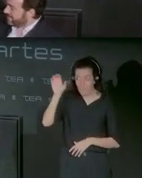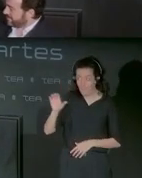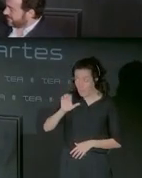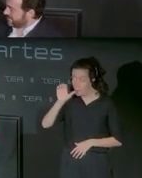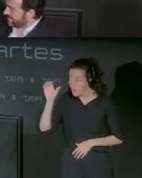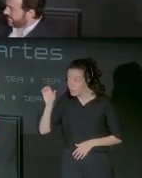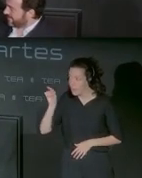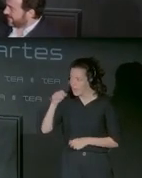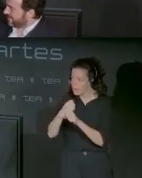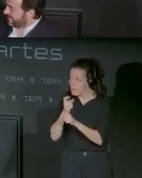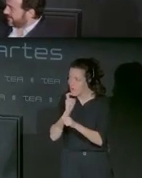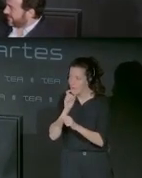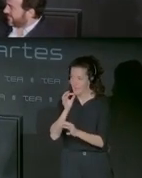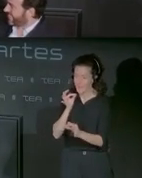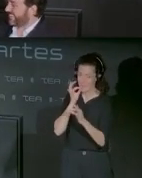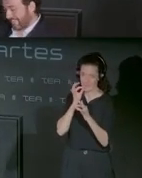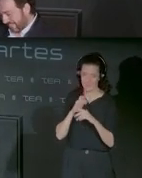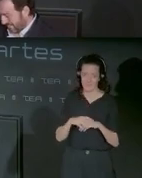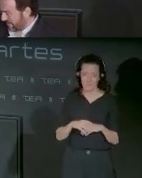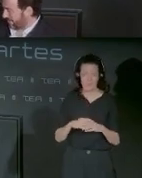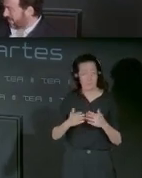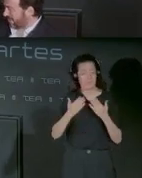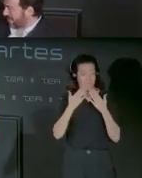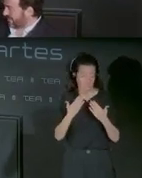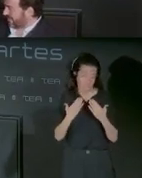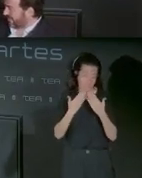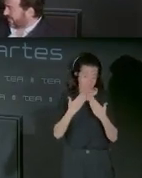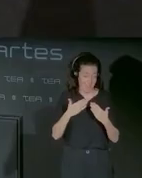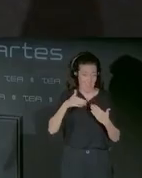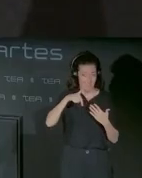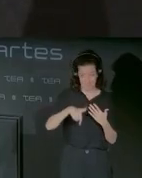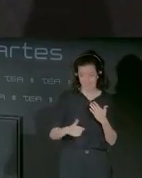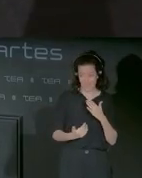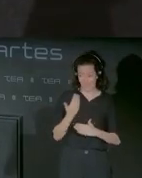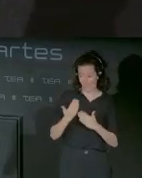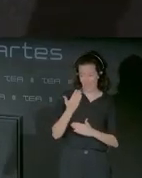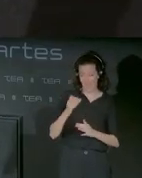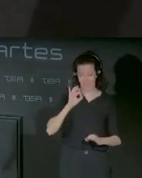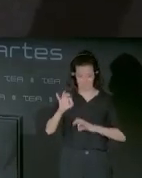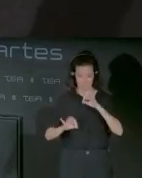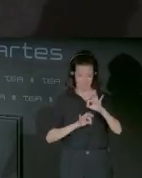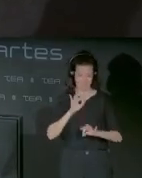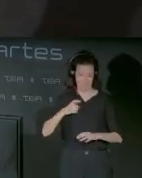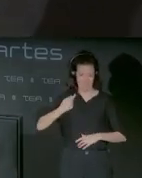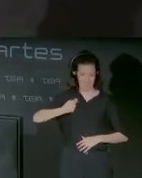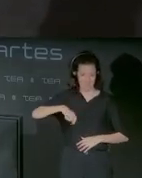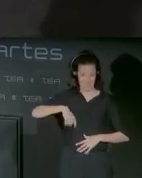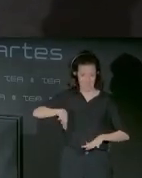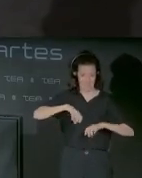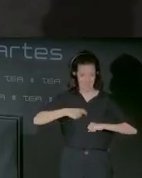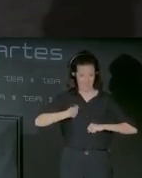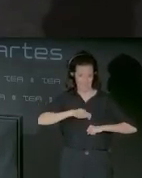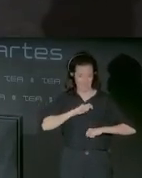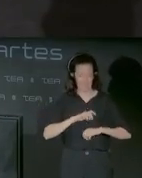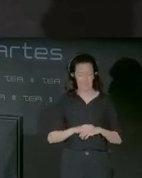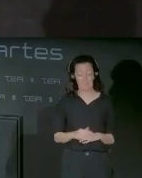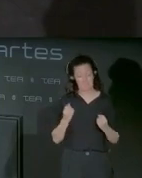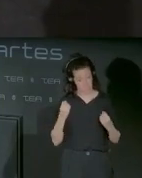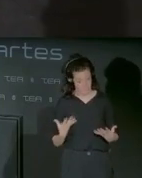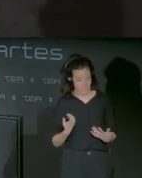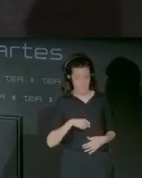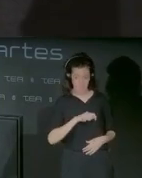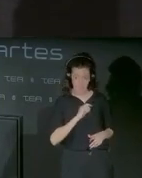and for organizing this event as well. From Spain to Germany, Skander